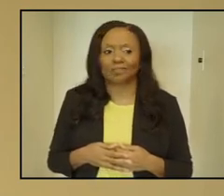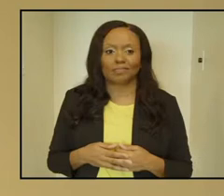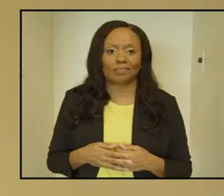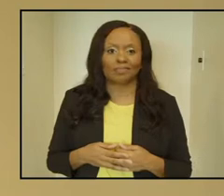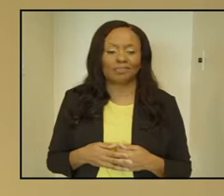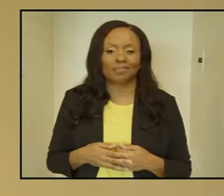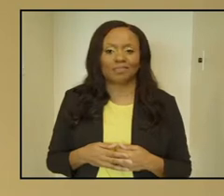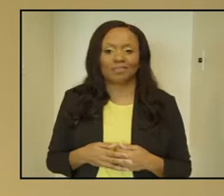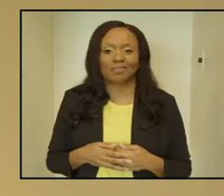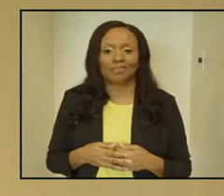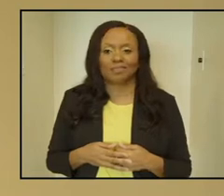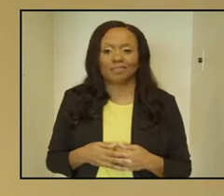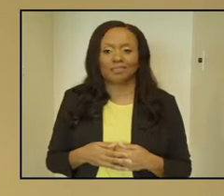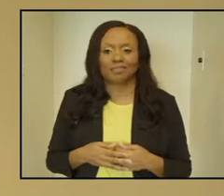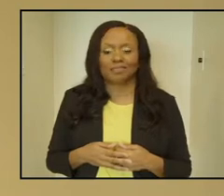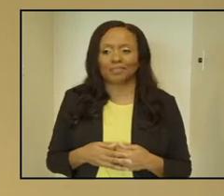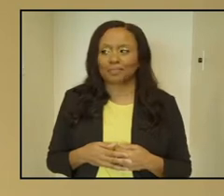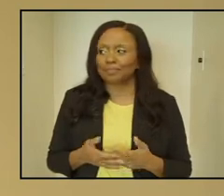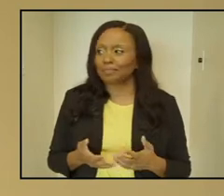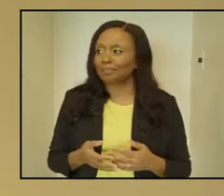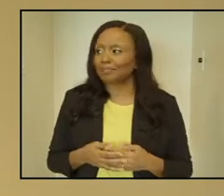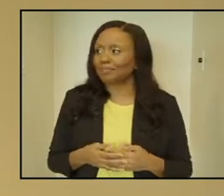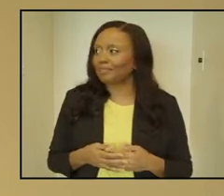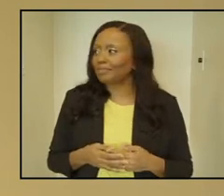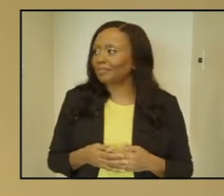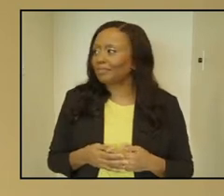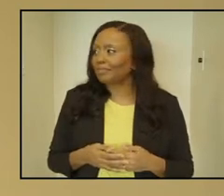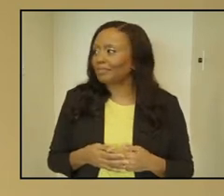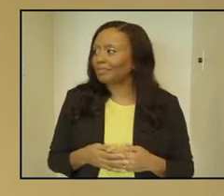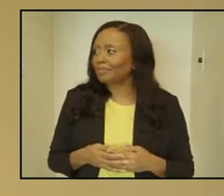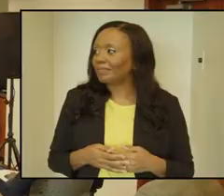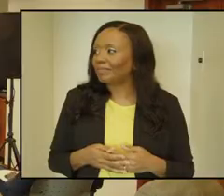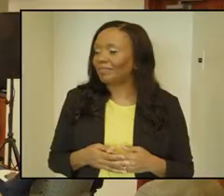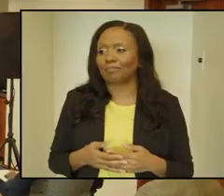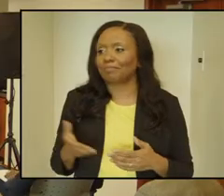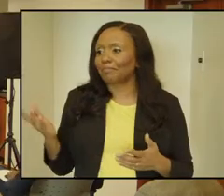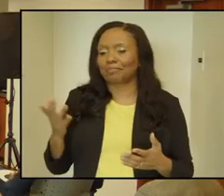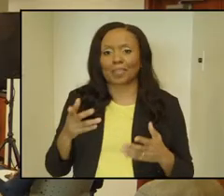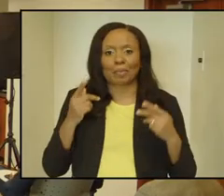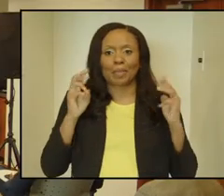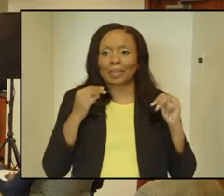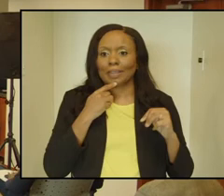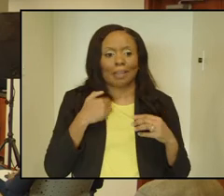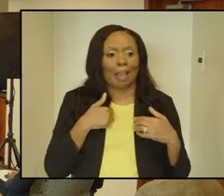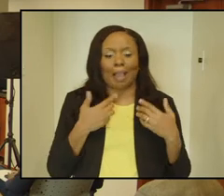name registration utilizing the new system.